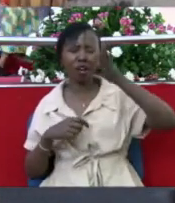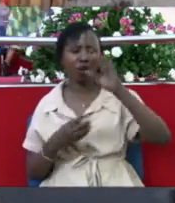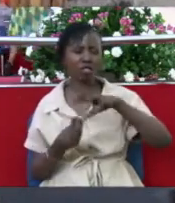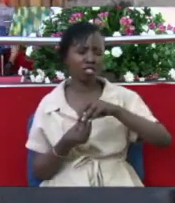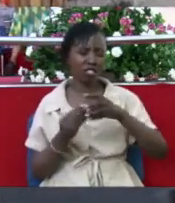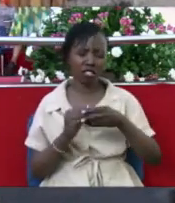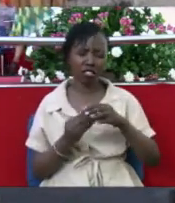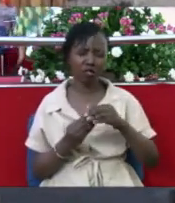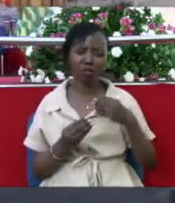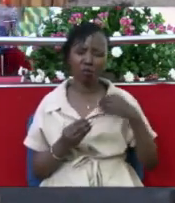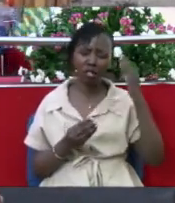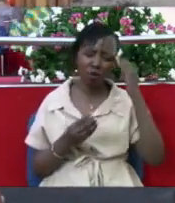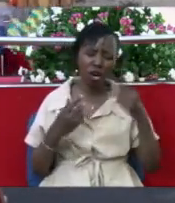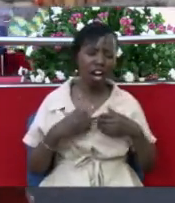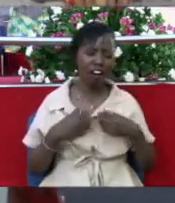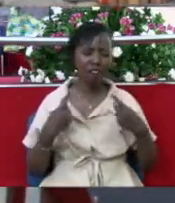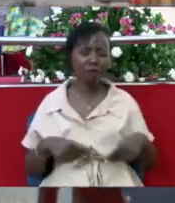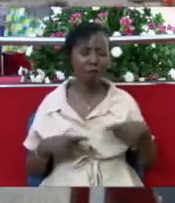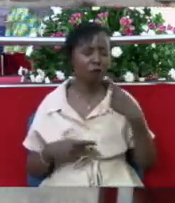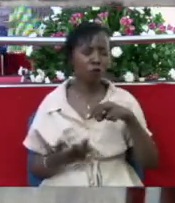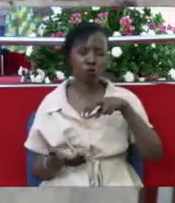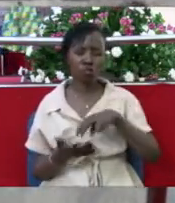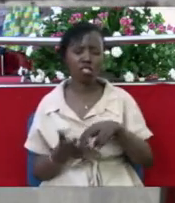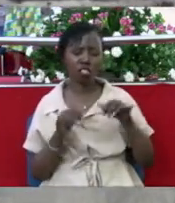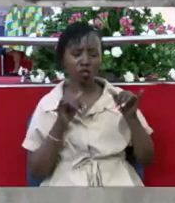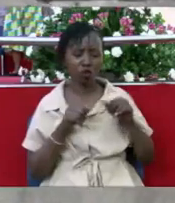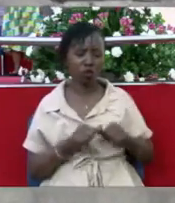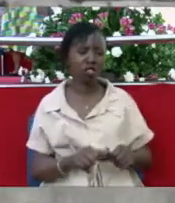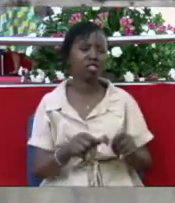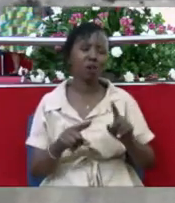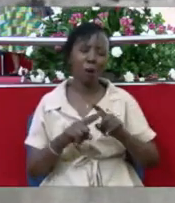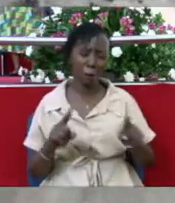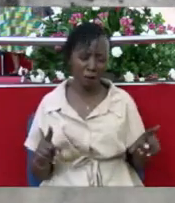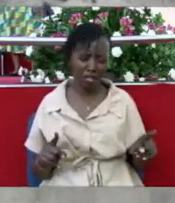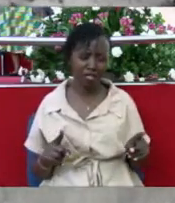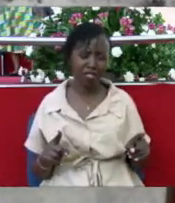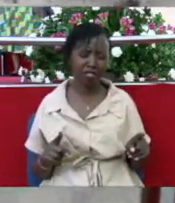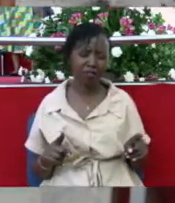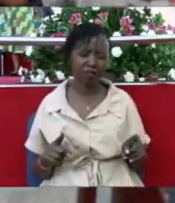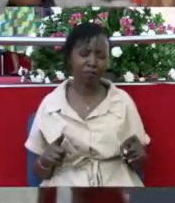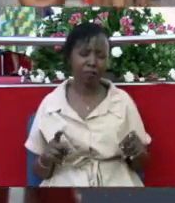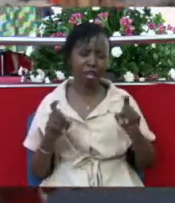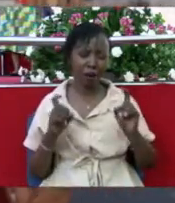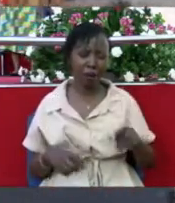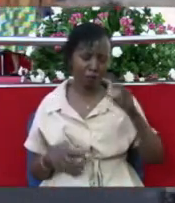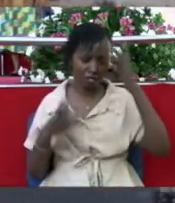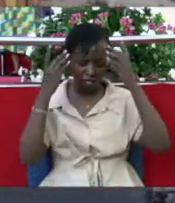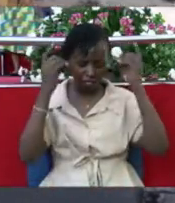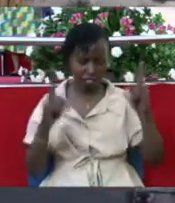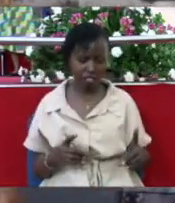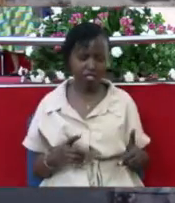I know there's some people still seated. Najua kuna watu wameketi. But you need to recommit. Na unataka kujiachilia tena. God has called you.